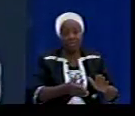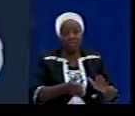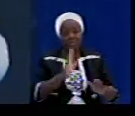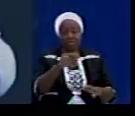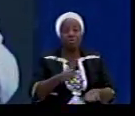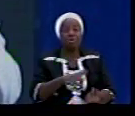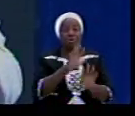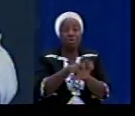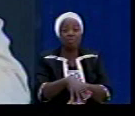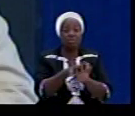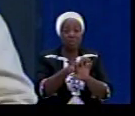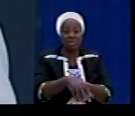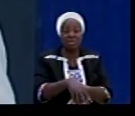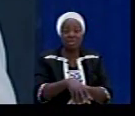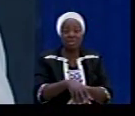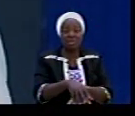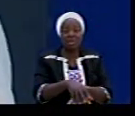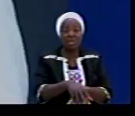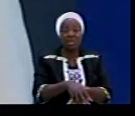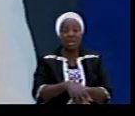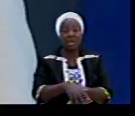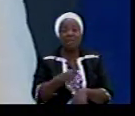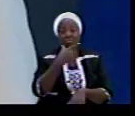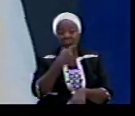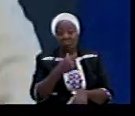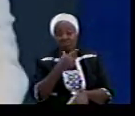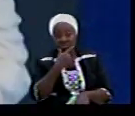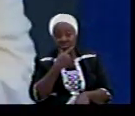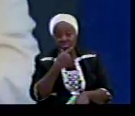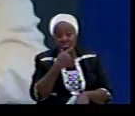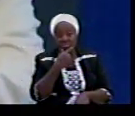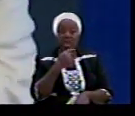hypocrisy. Because he has appointed a day